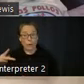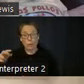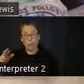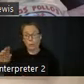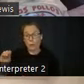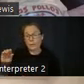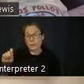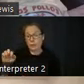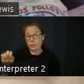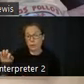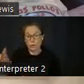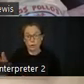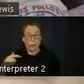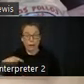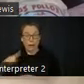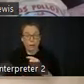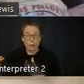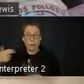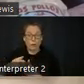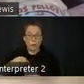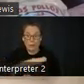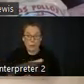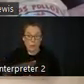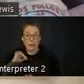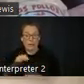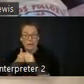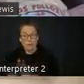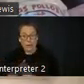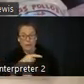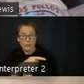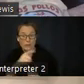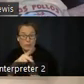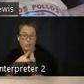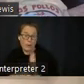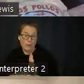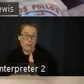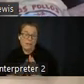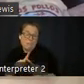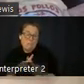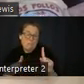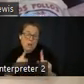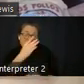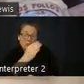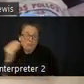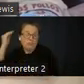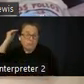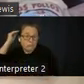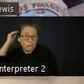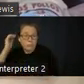a policy that said you could not have former prosecutors on the board. But I think that would be a good policy.